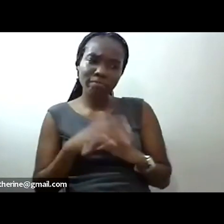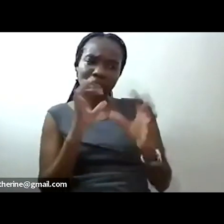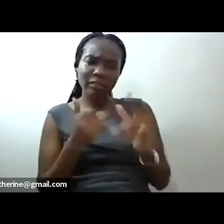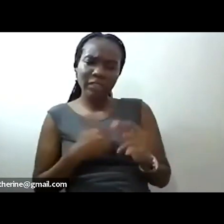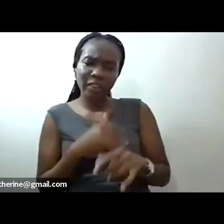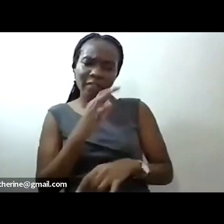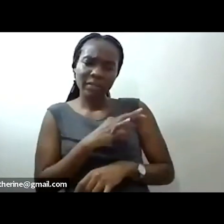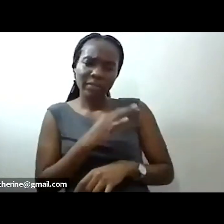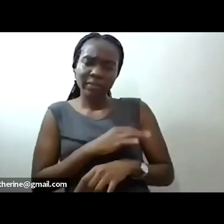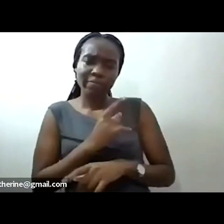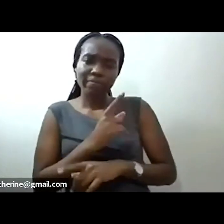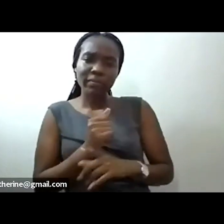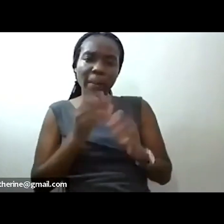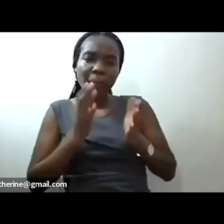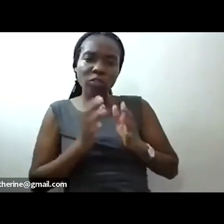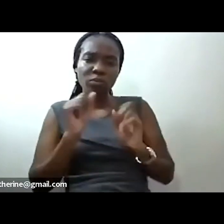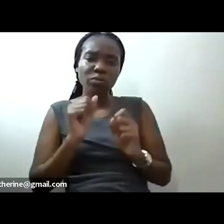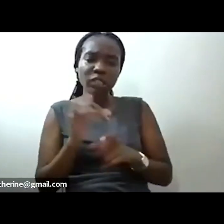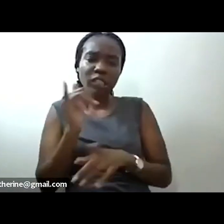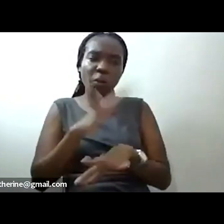vehicles, can somebody survive on them?